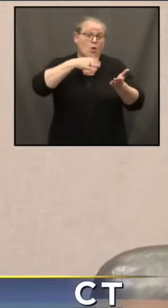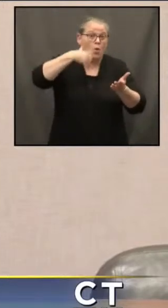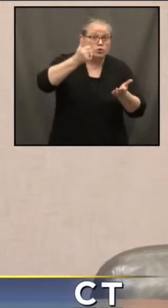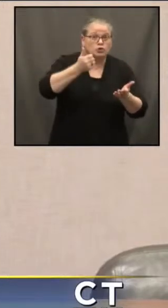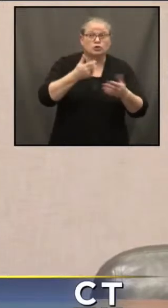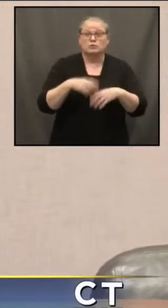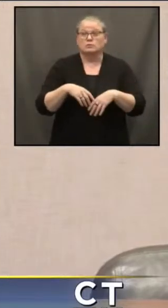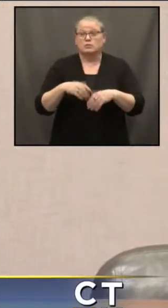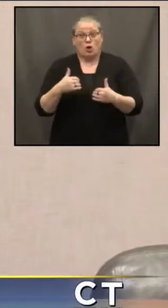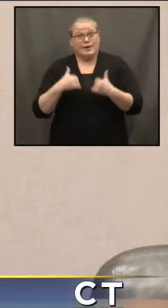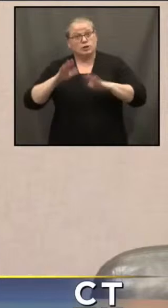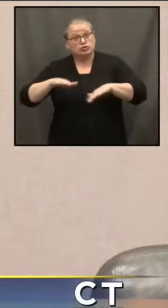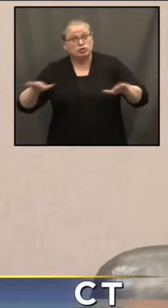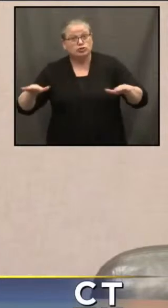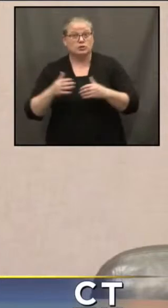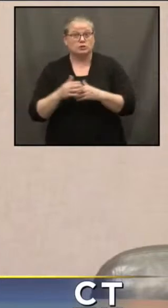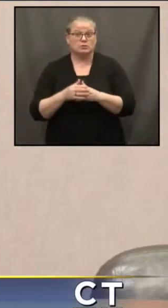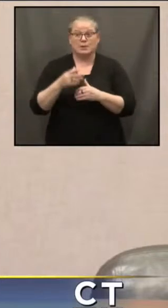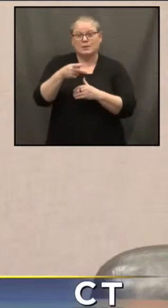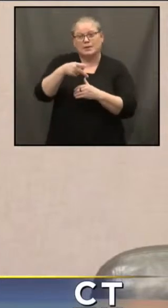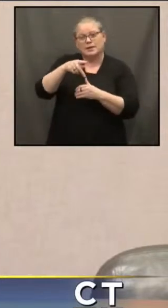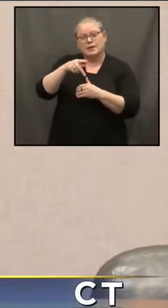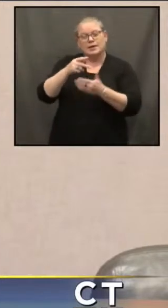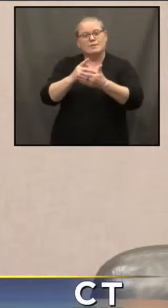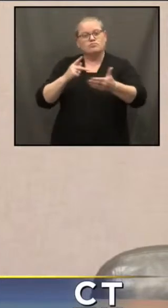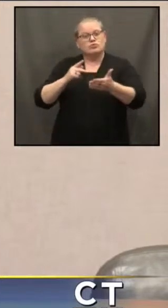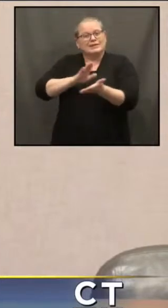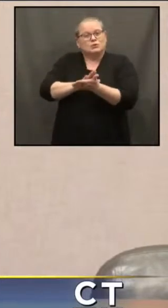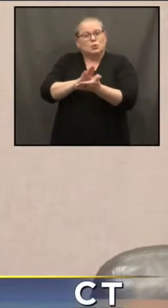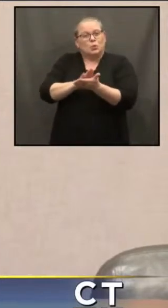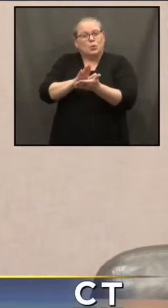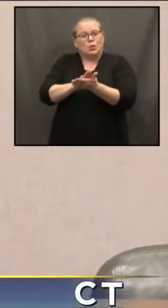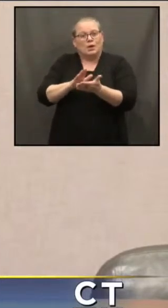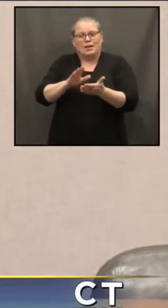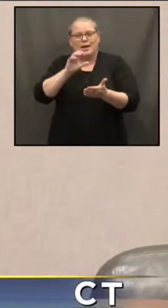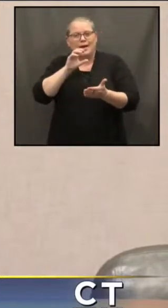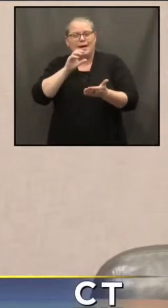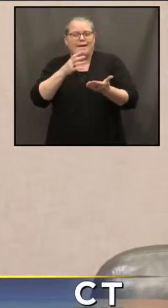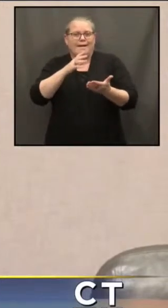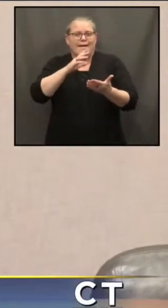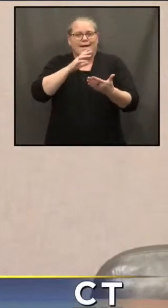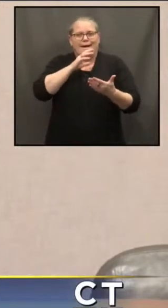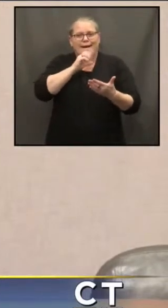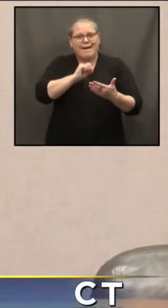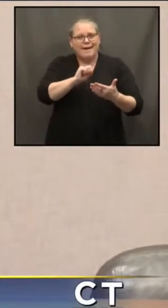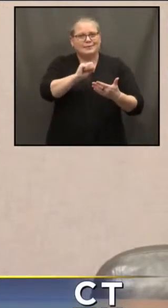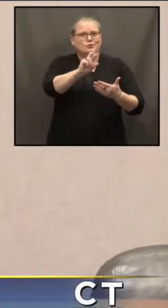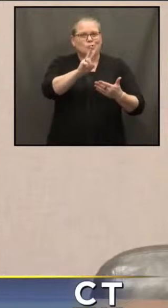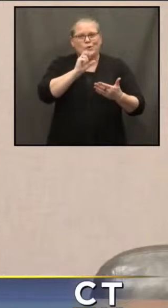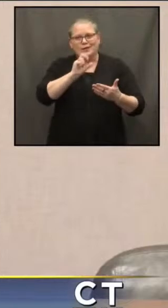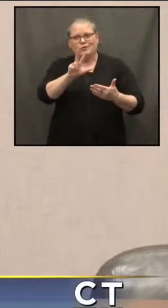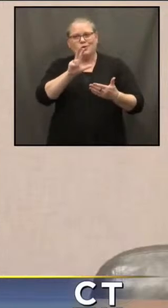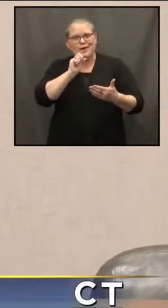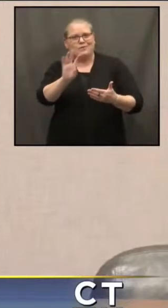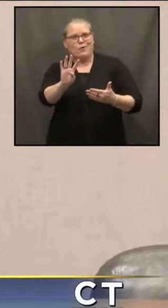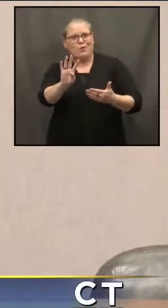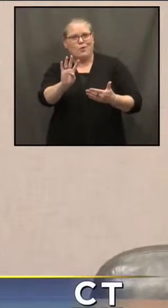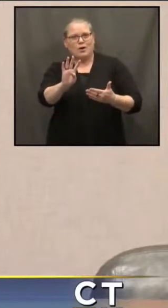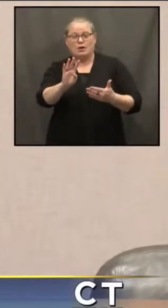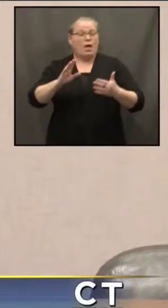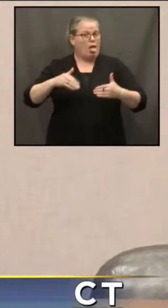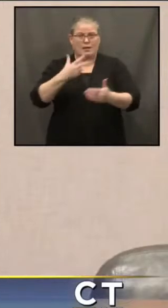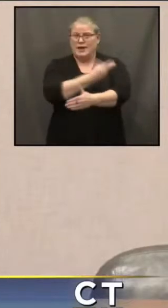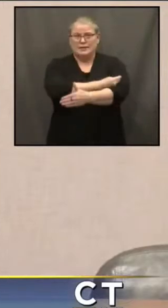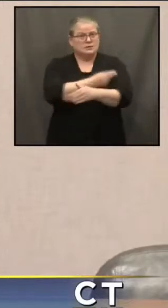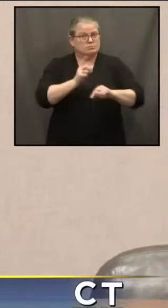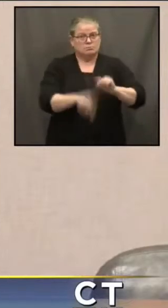going to preschool and don't even have the opportunity to be vaccinated yet, that's where you can think about those additional measures of either masking when